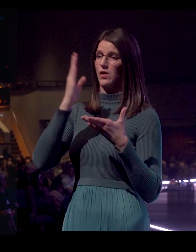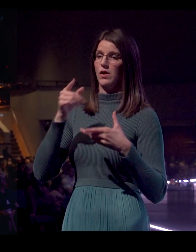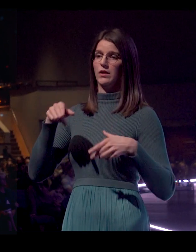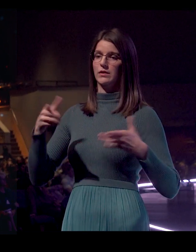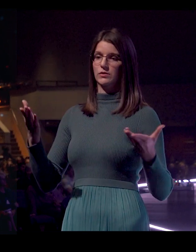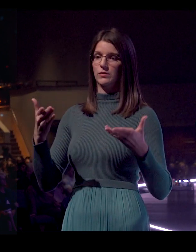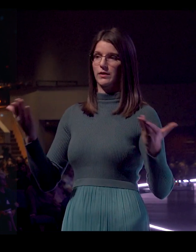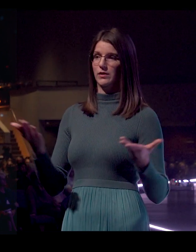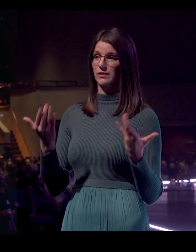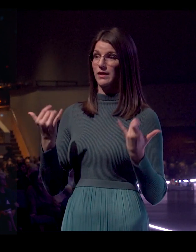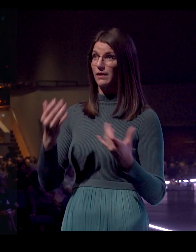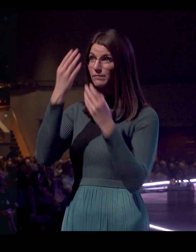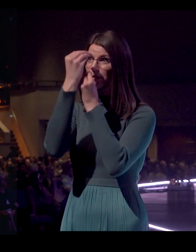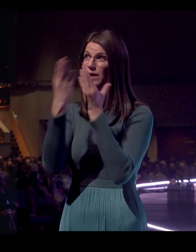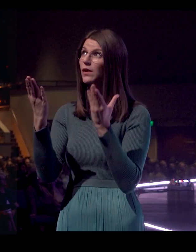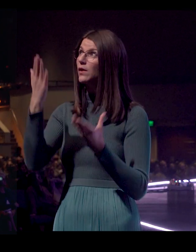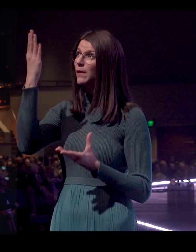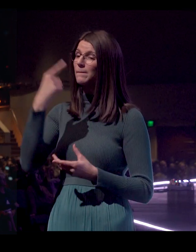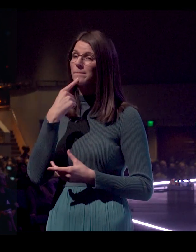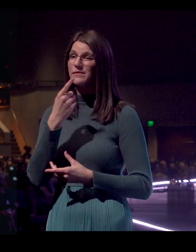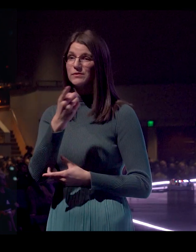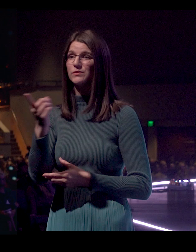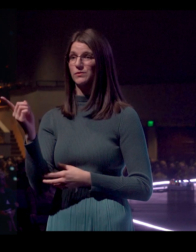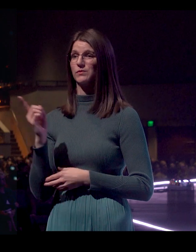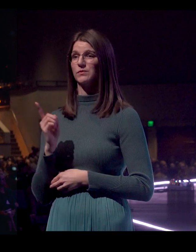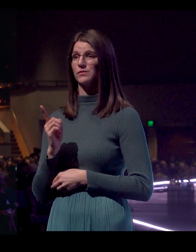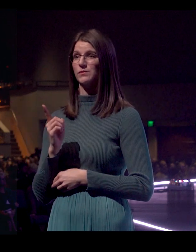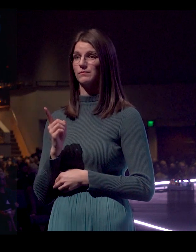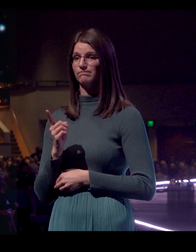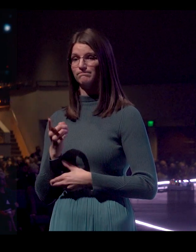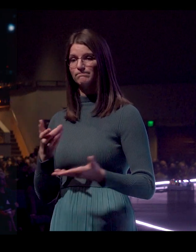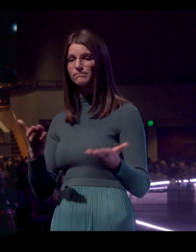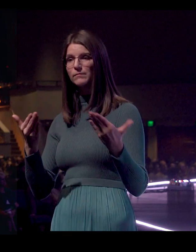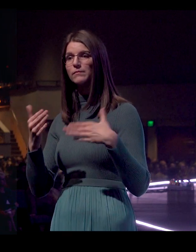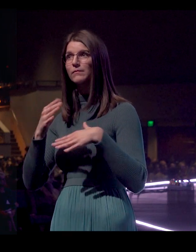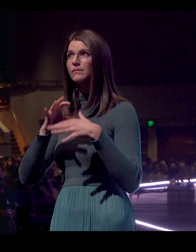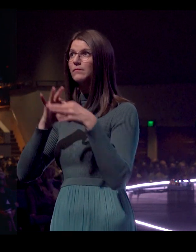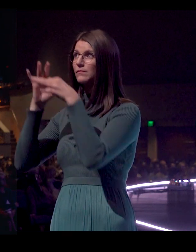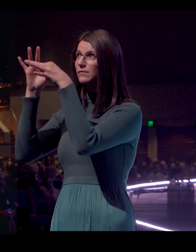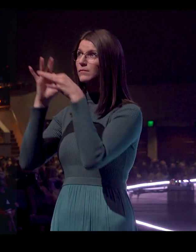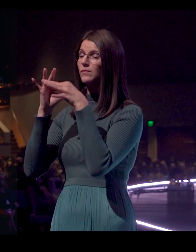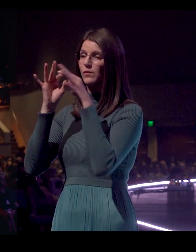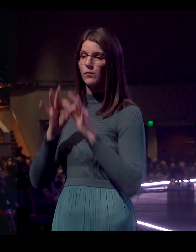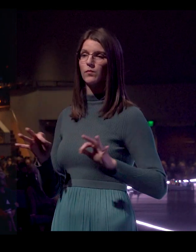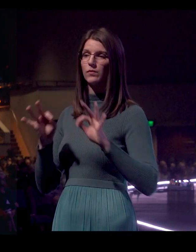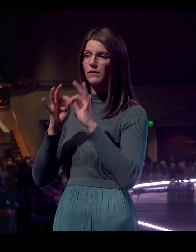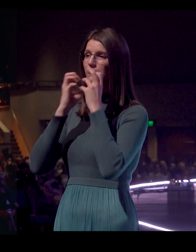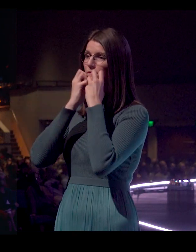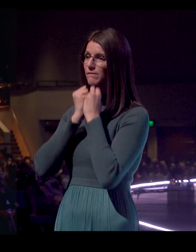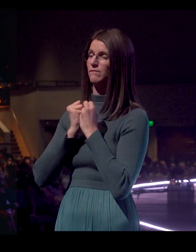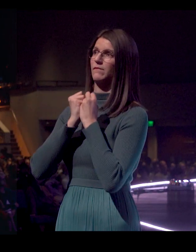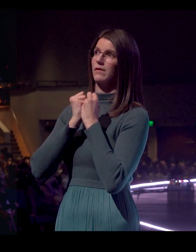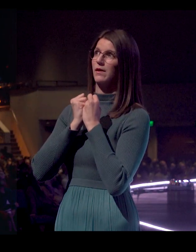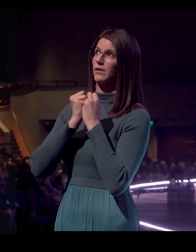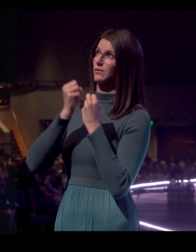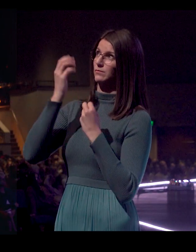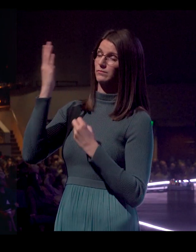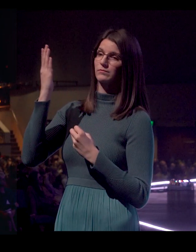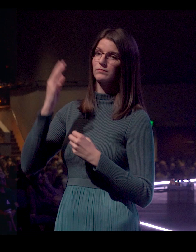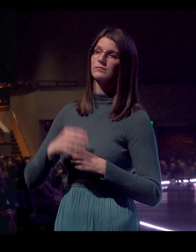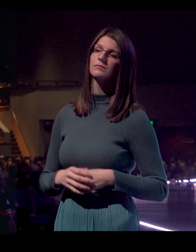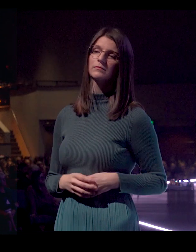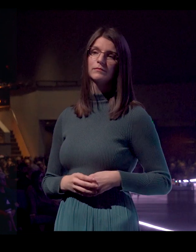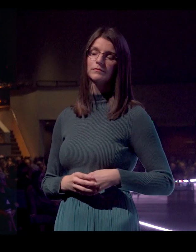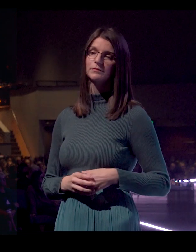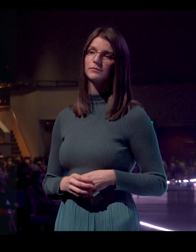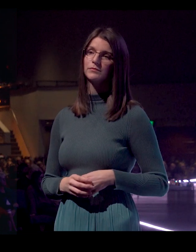Come back and place your worth and value in me. Why did Jesus come on Christmas?